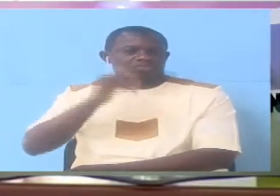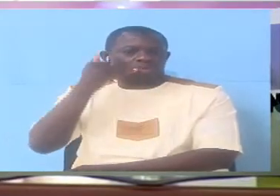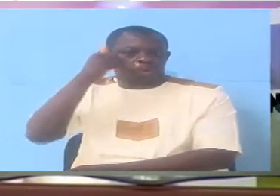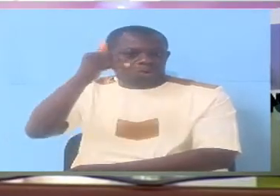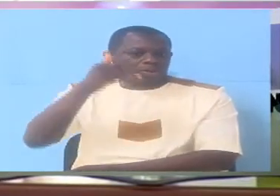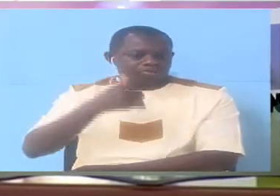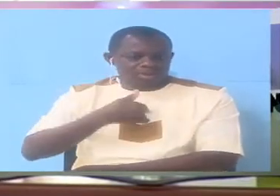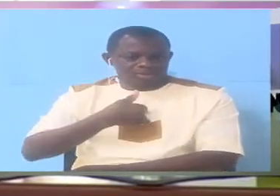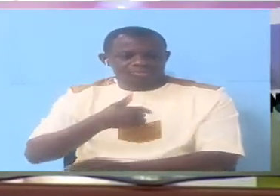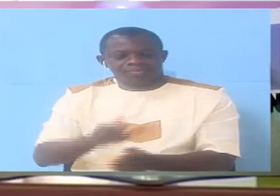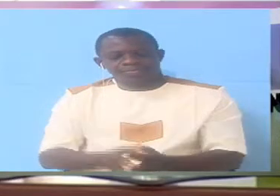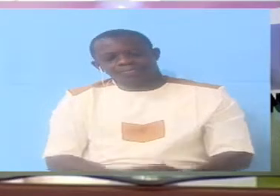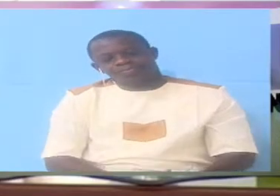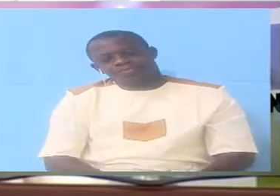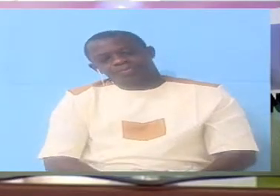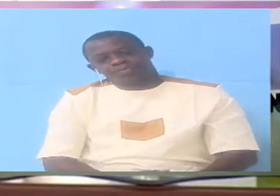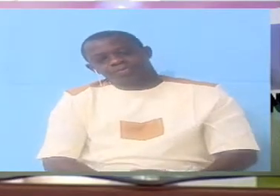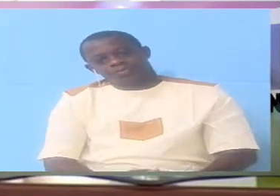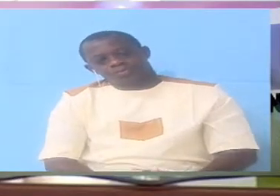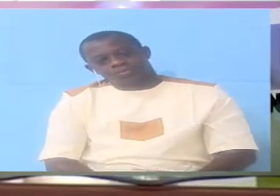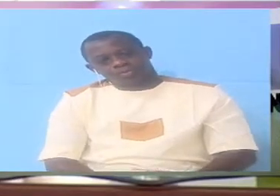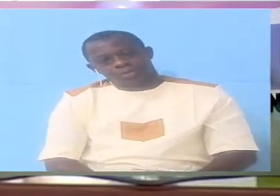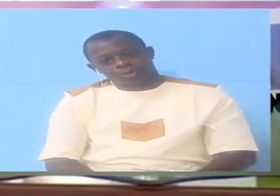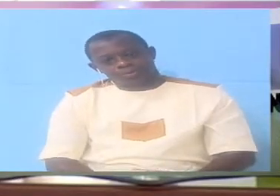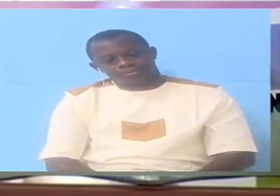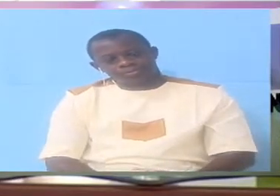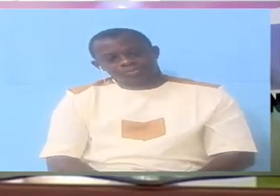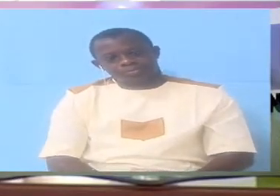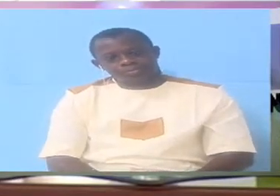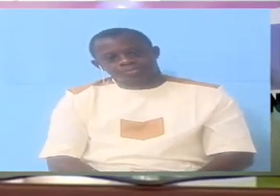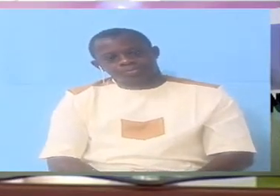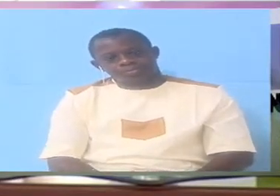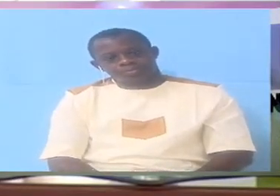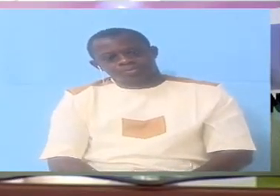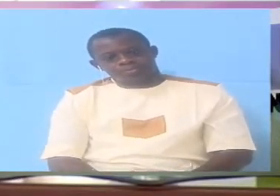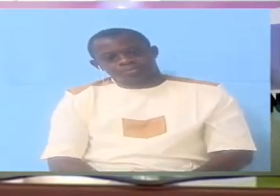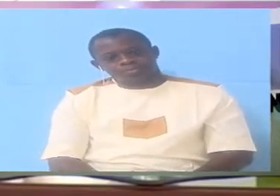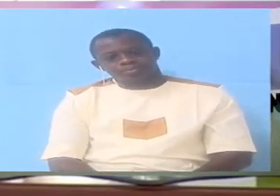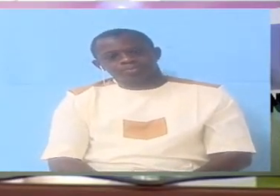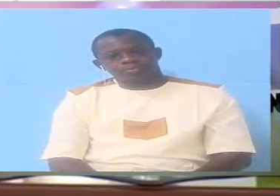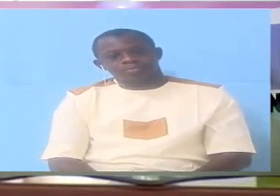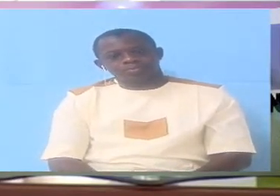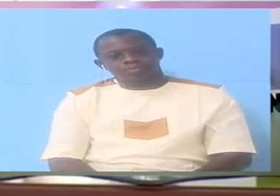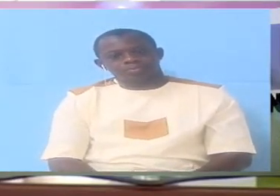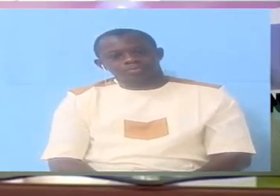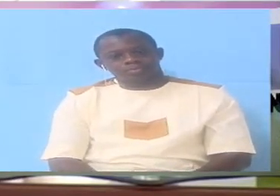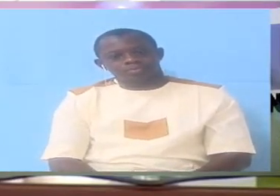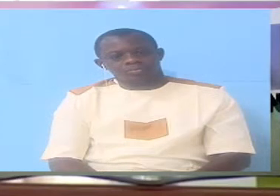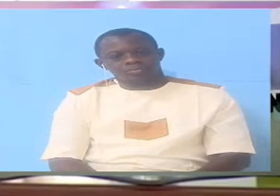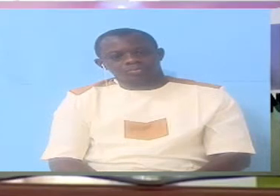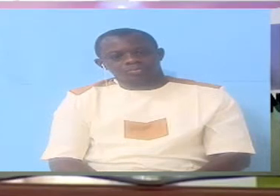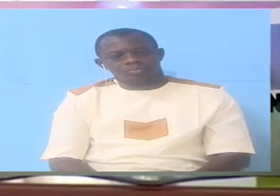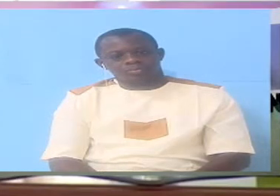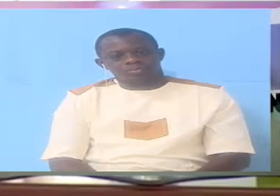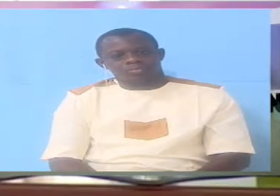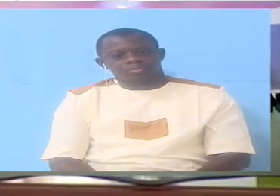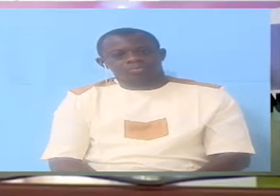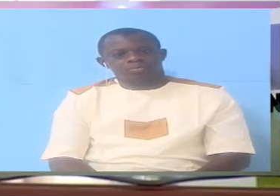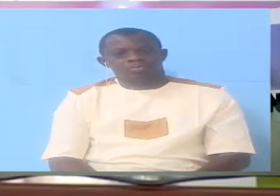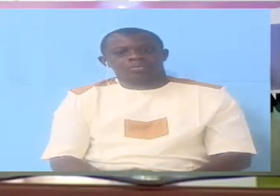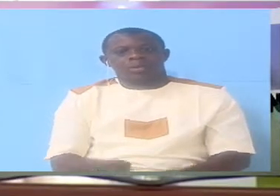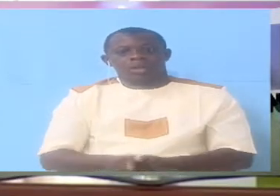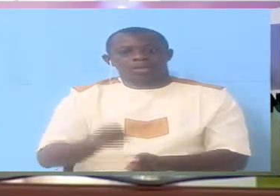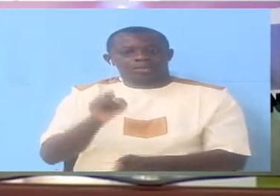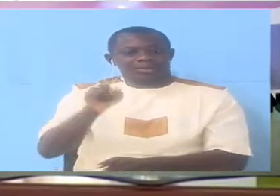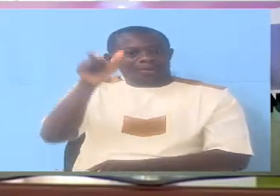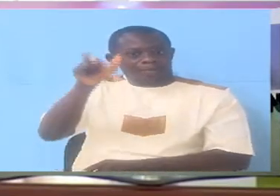ci la jot na xibaar gu bàyyeekoo ci Pa Jallow di ko xam ne suma naataango la. He was believed to